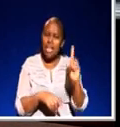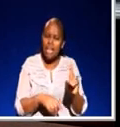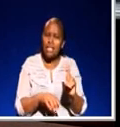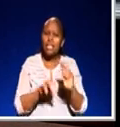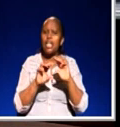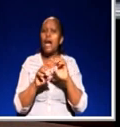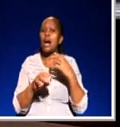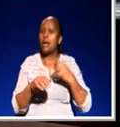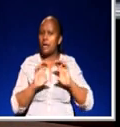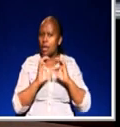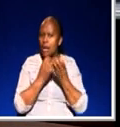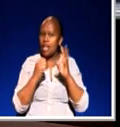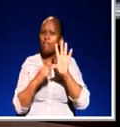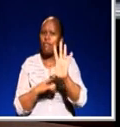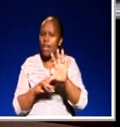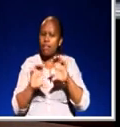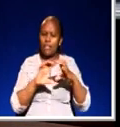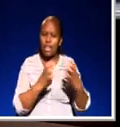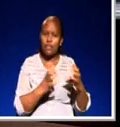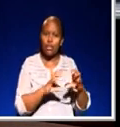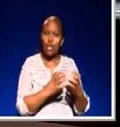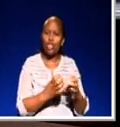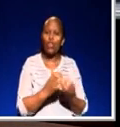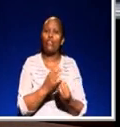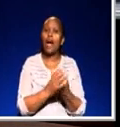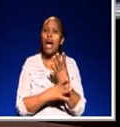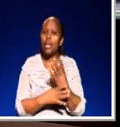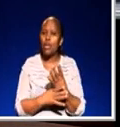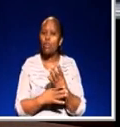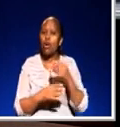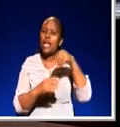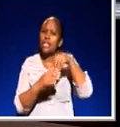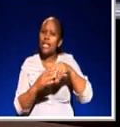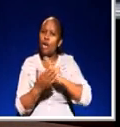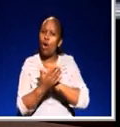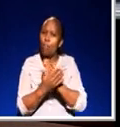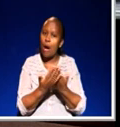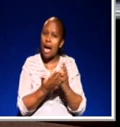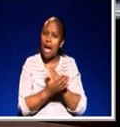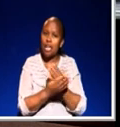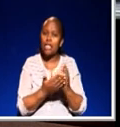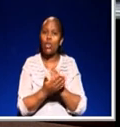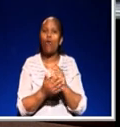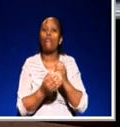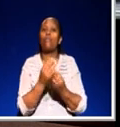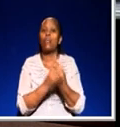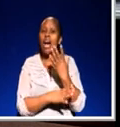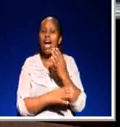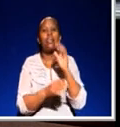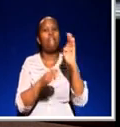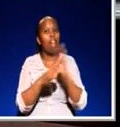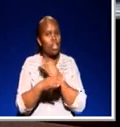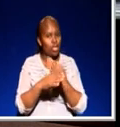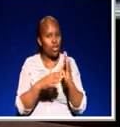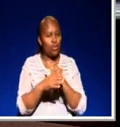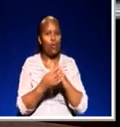classification of plants. You also looked at the external parts of the plants and their functions. In